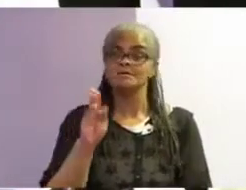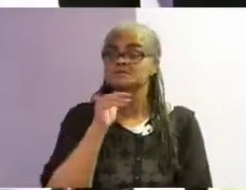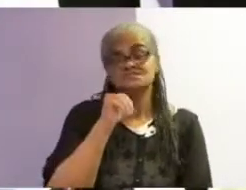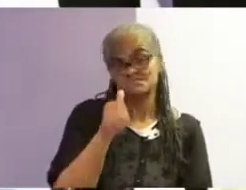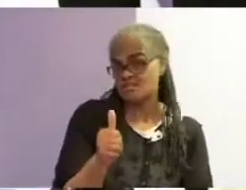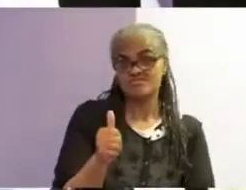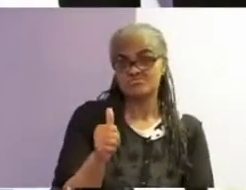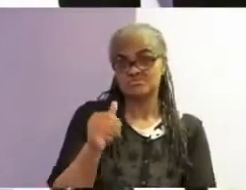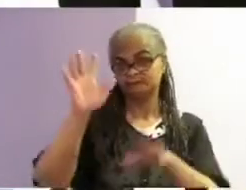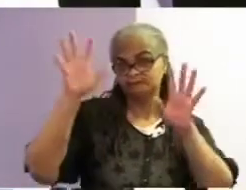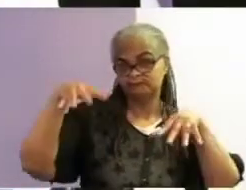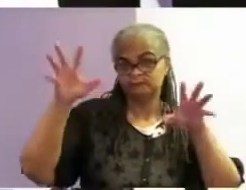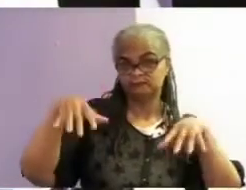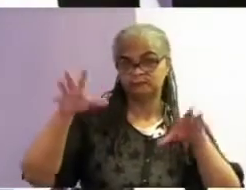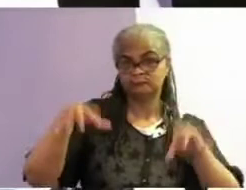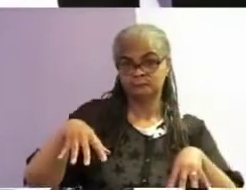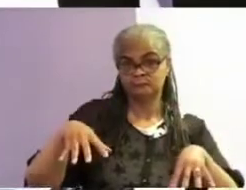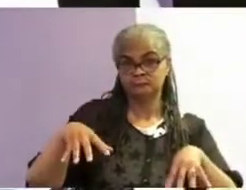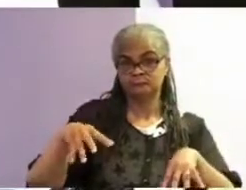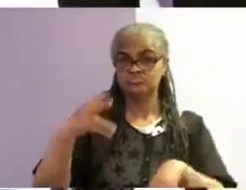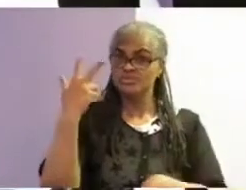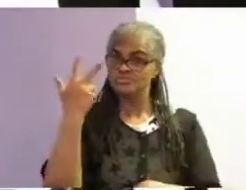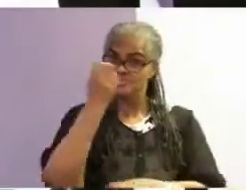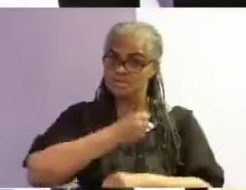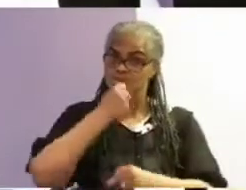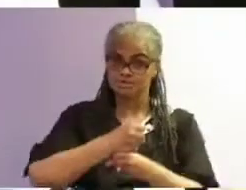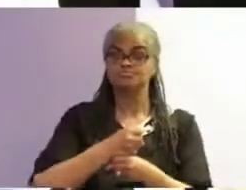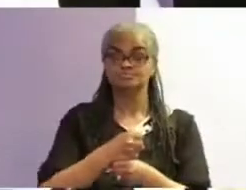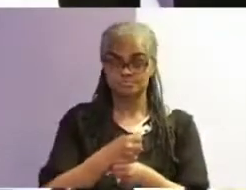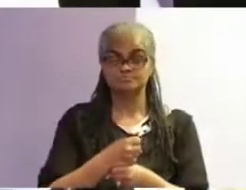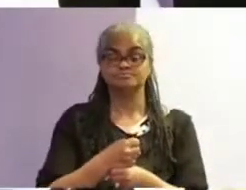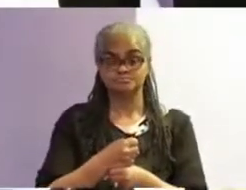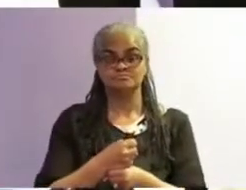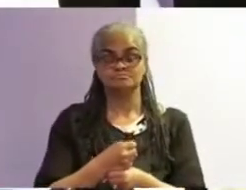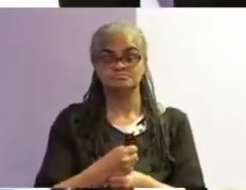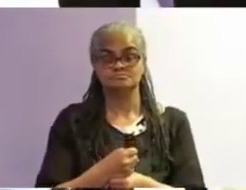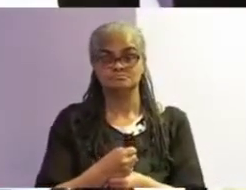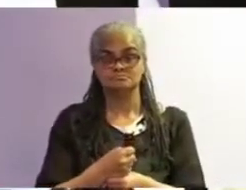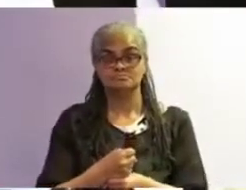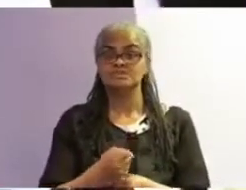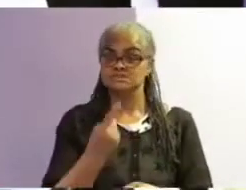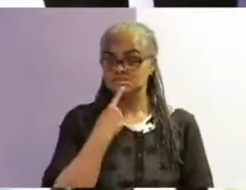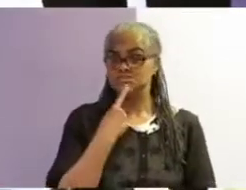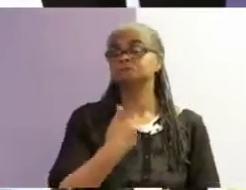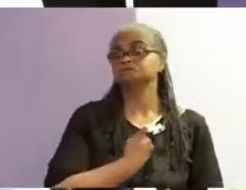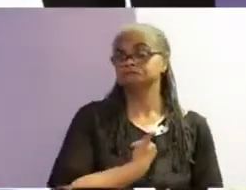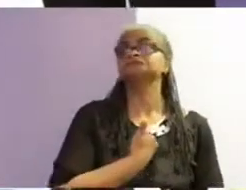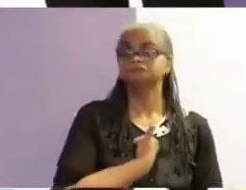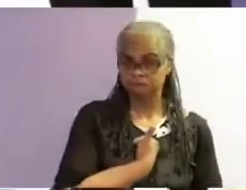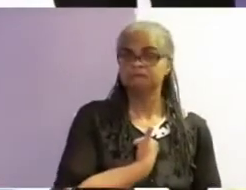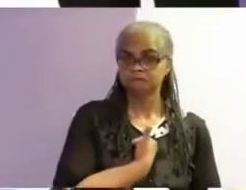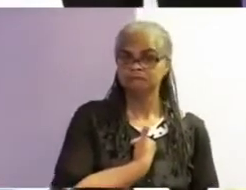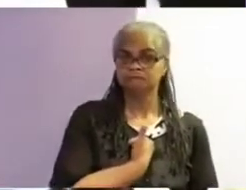rain for 3 years. He said, until I say so.